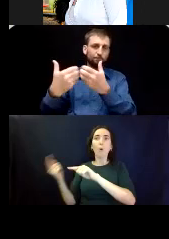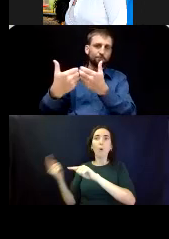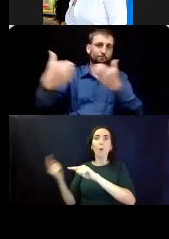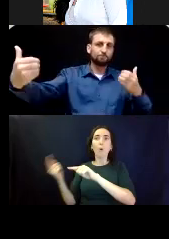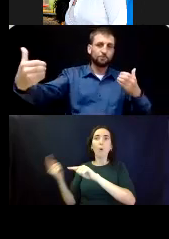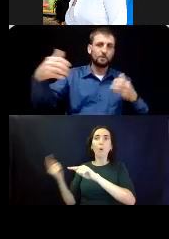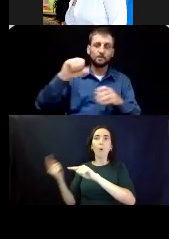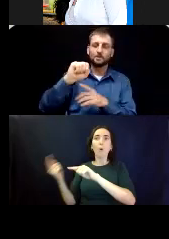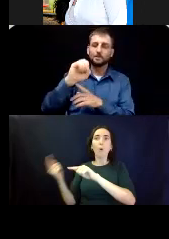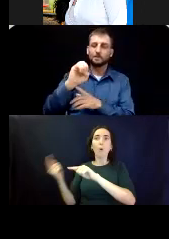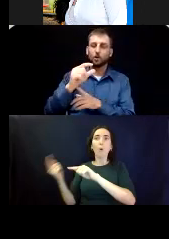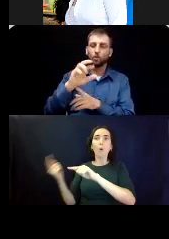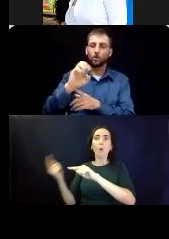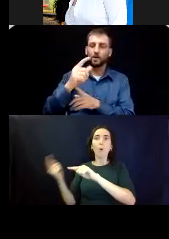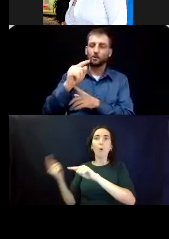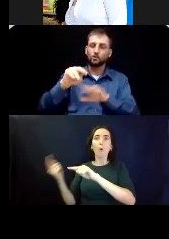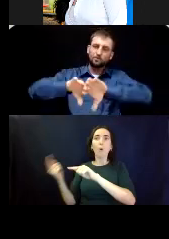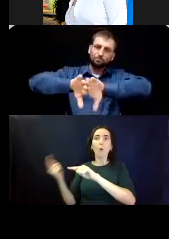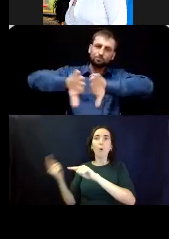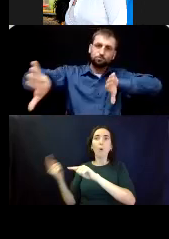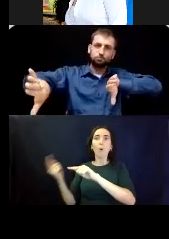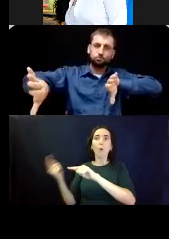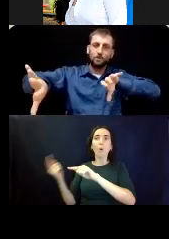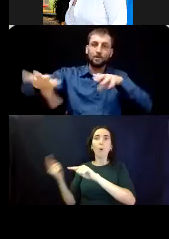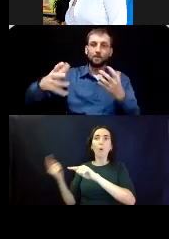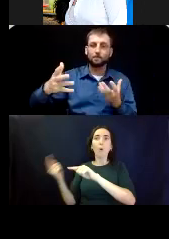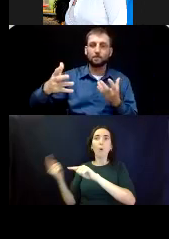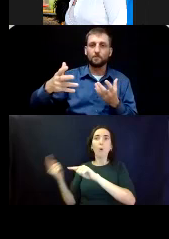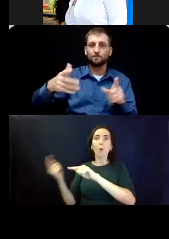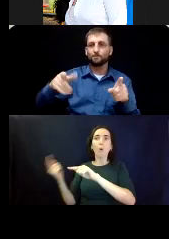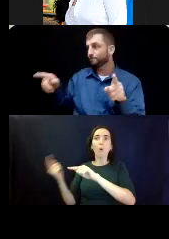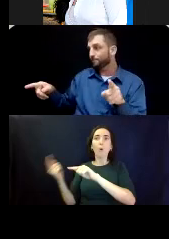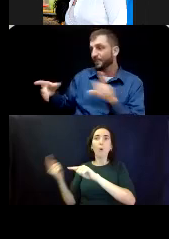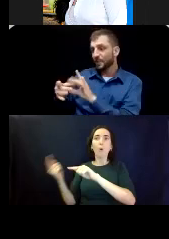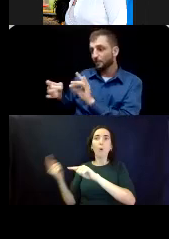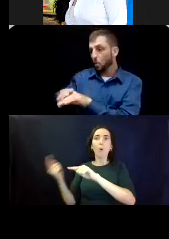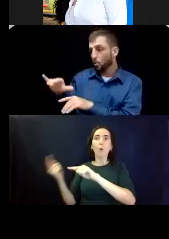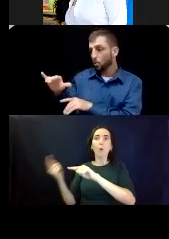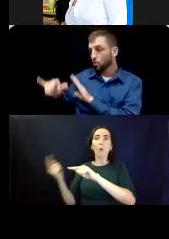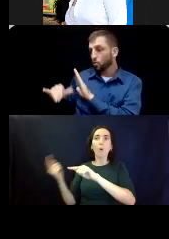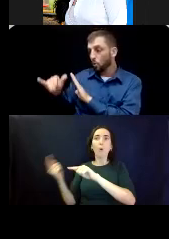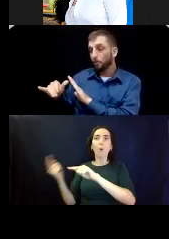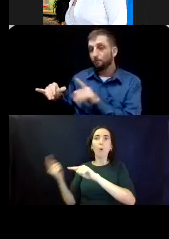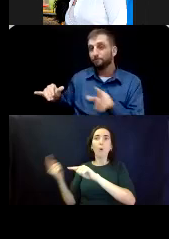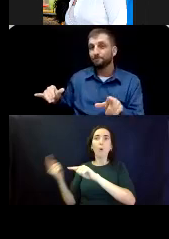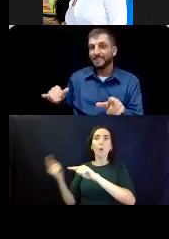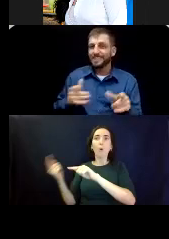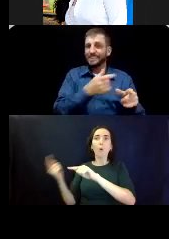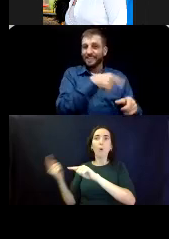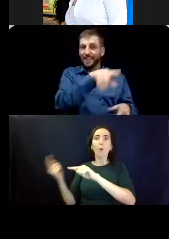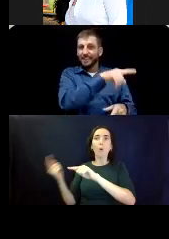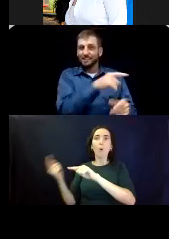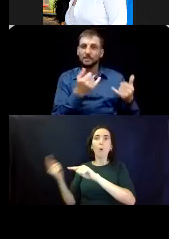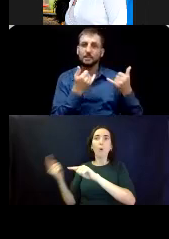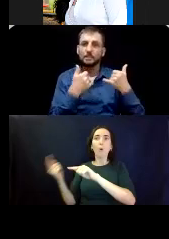that really well put comment on YouTube, these themes are still present today. And I think that's something